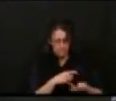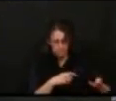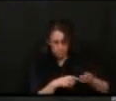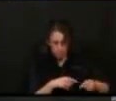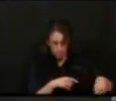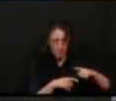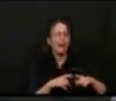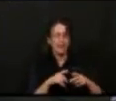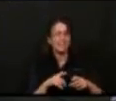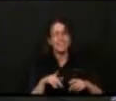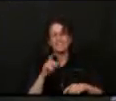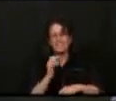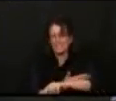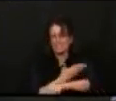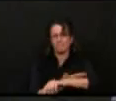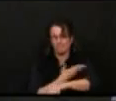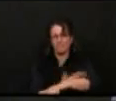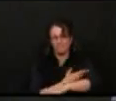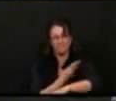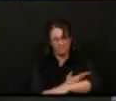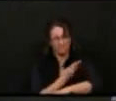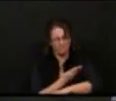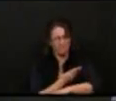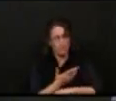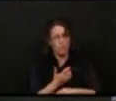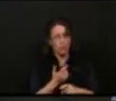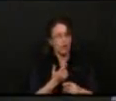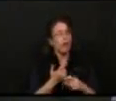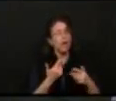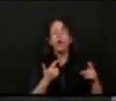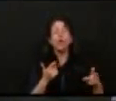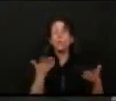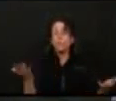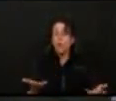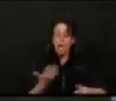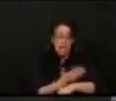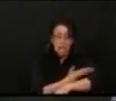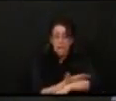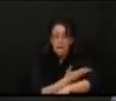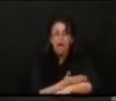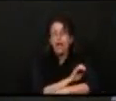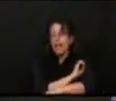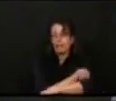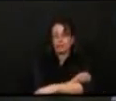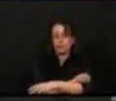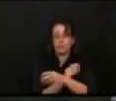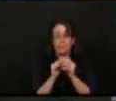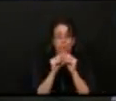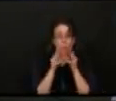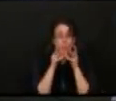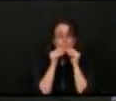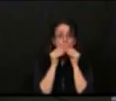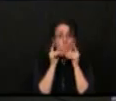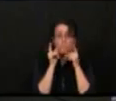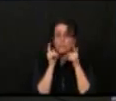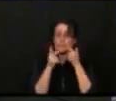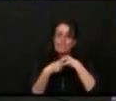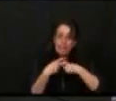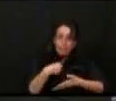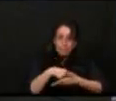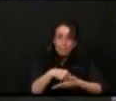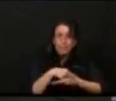of renovations to the properties, most especially energy improvements. As you can imagine, controlling energy costs is one of the